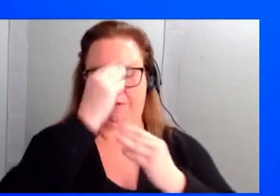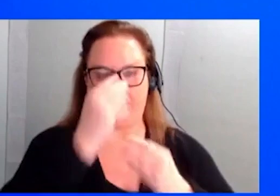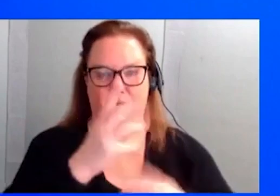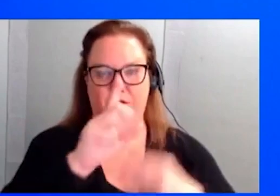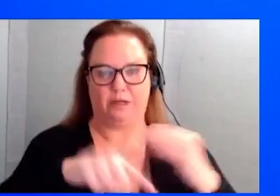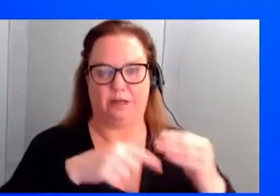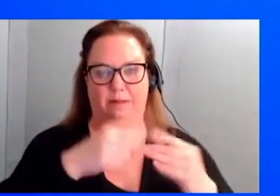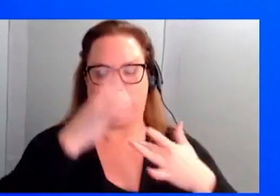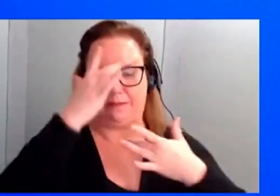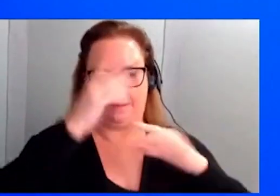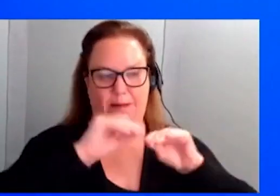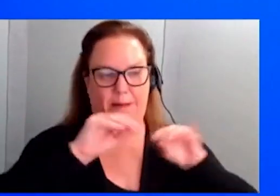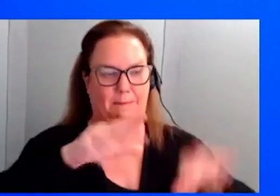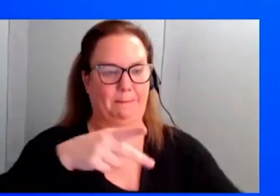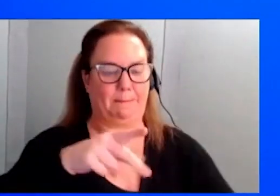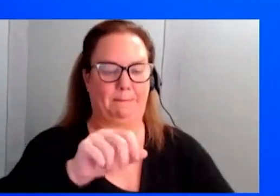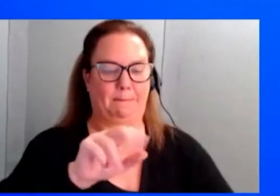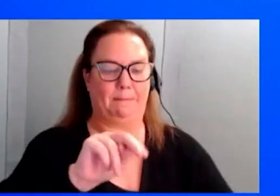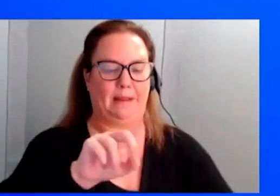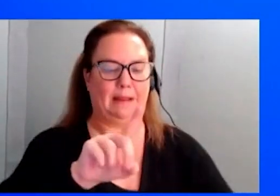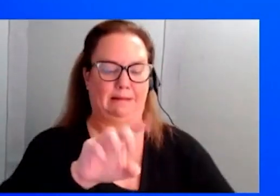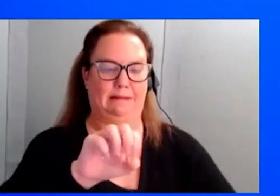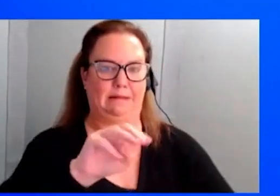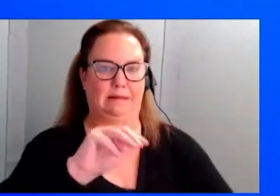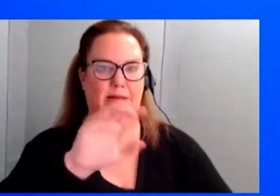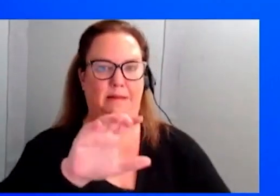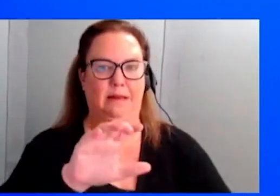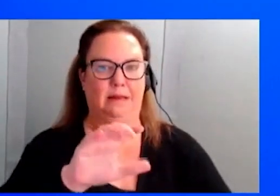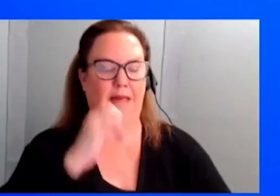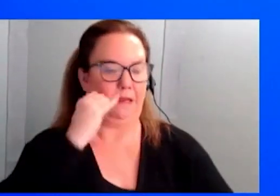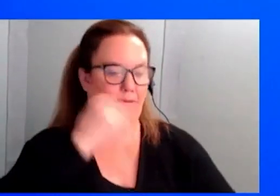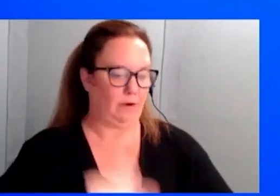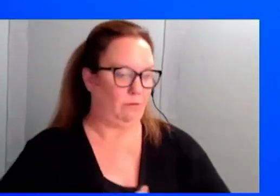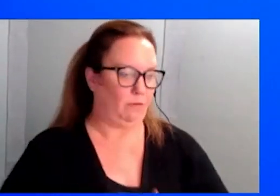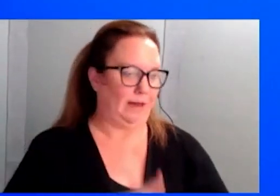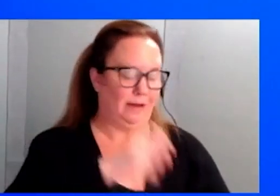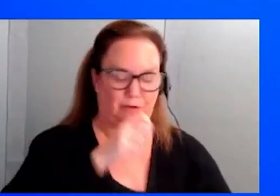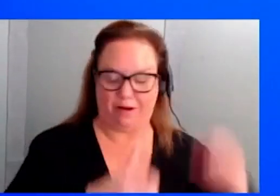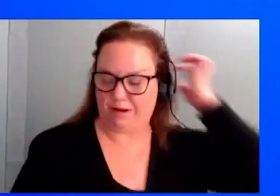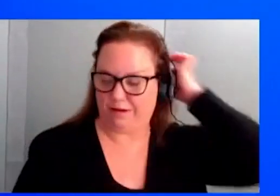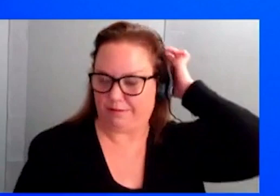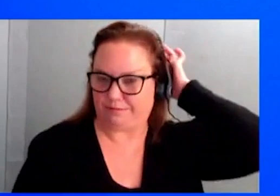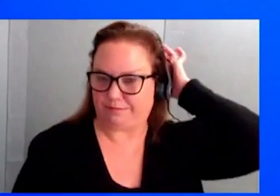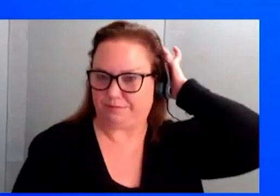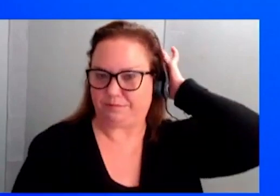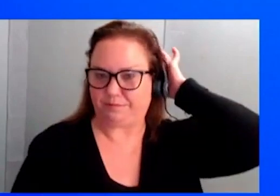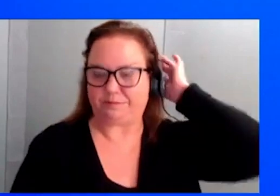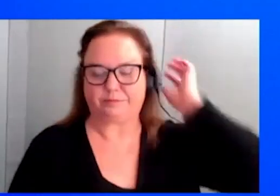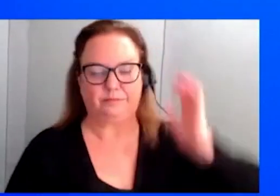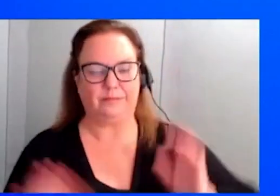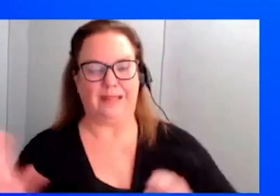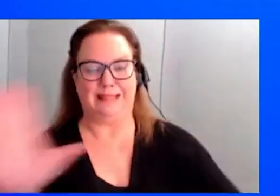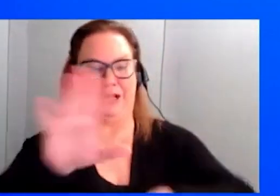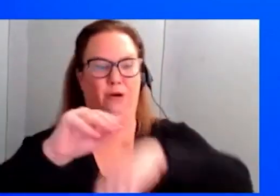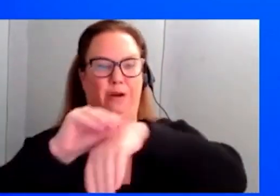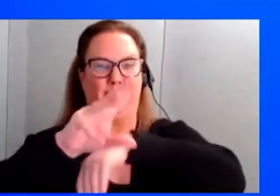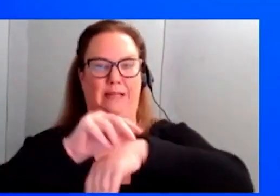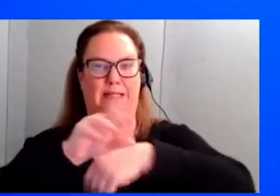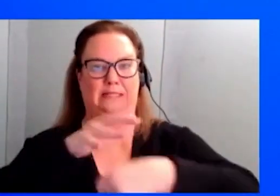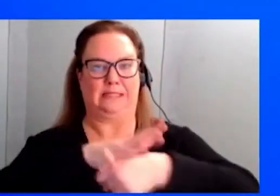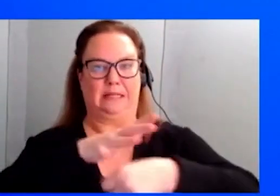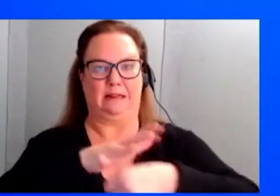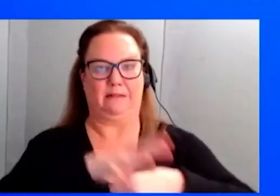pandemic, and whether you're pregnant or not. And having their advice is enough for me to get the